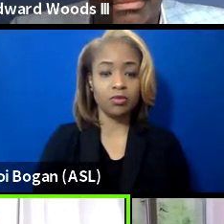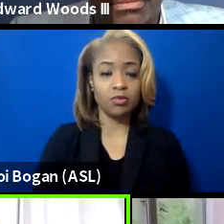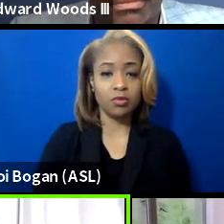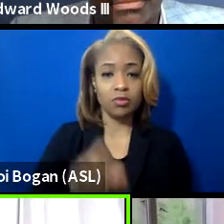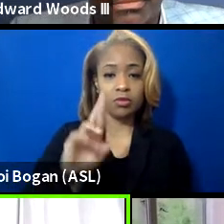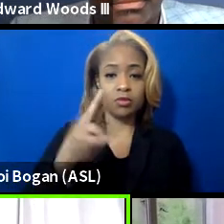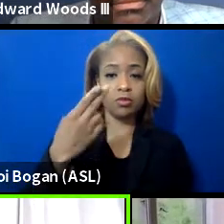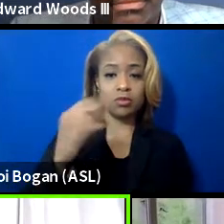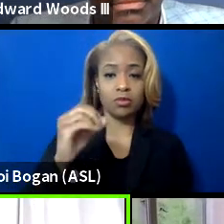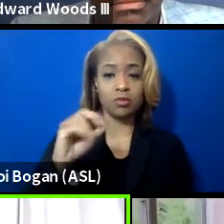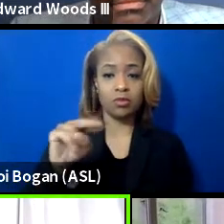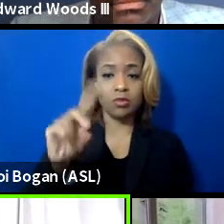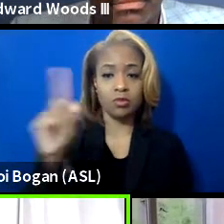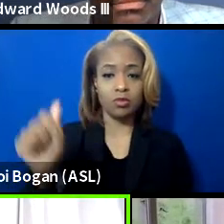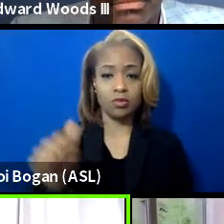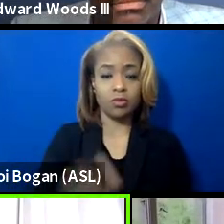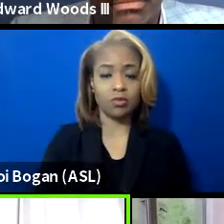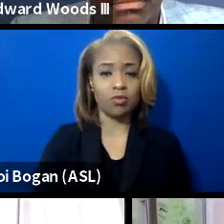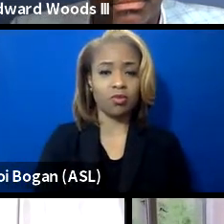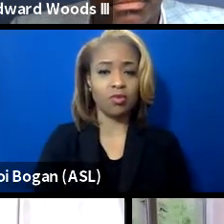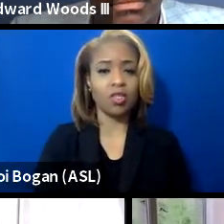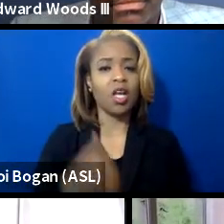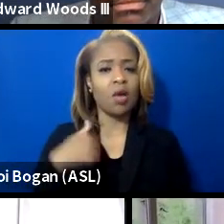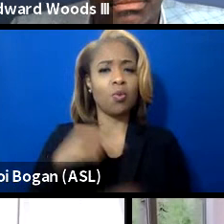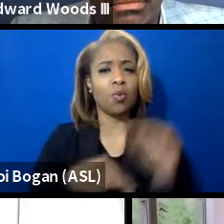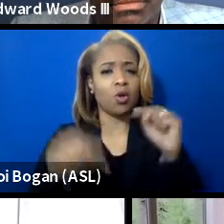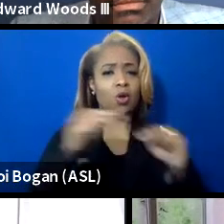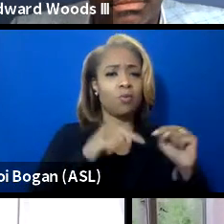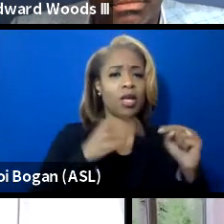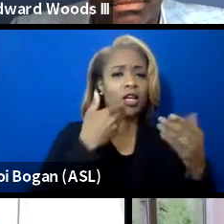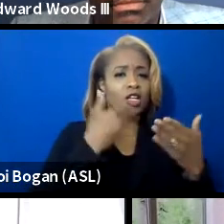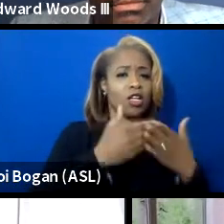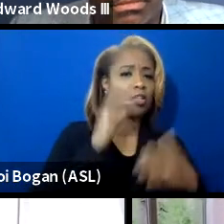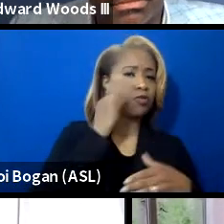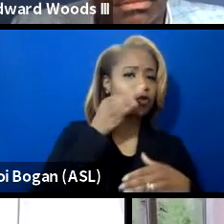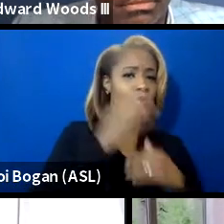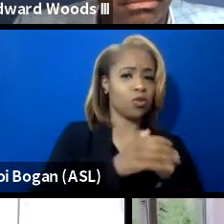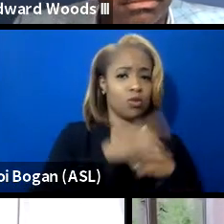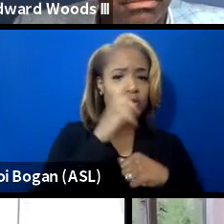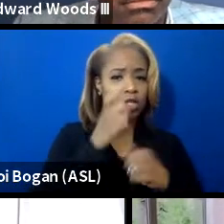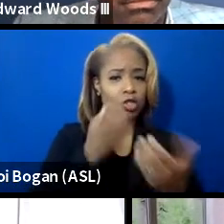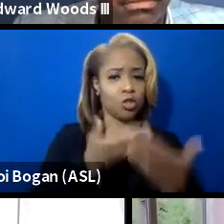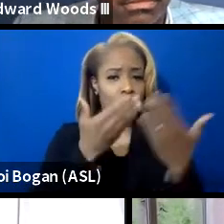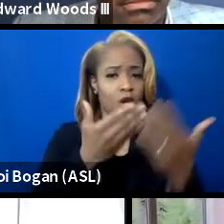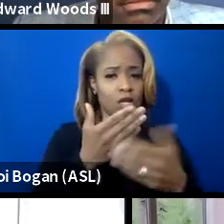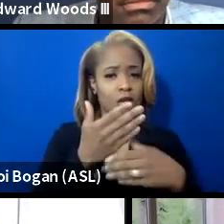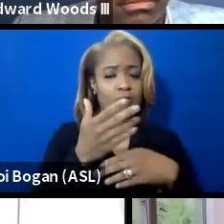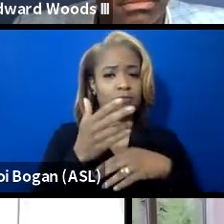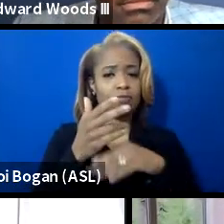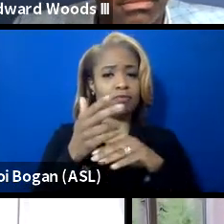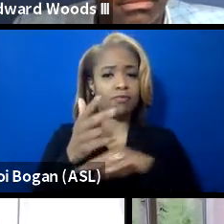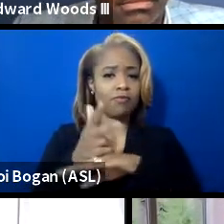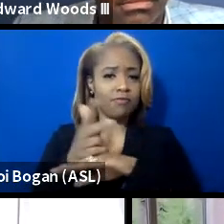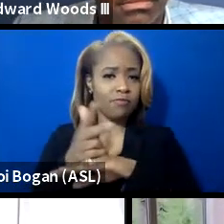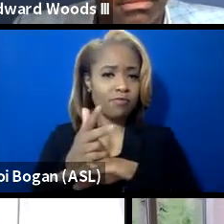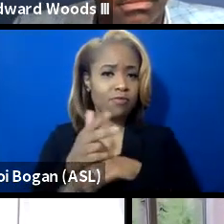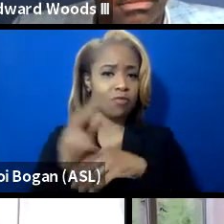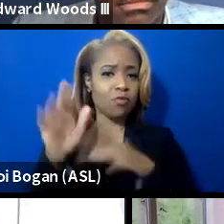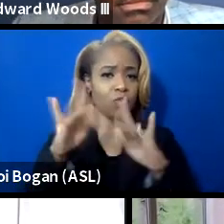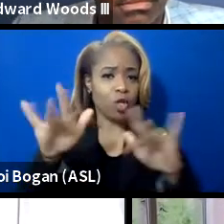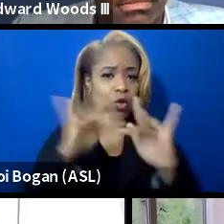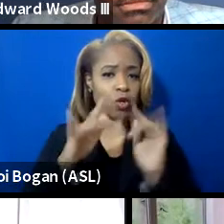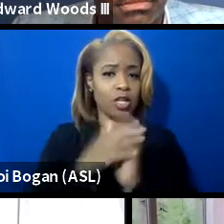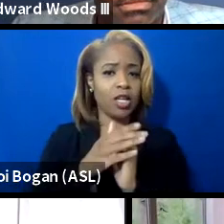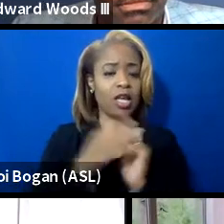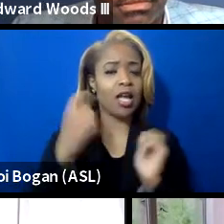Rhonda. Edward, I want to go back to the good fruit because you brought up the taping portion of it for the commissioners. And